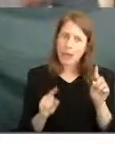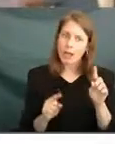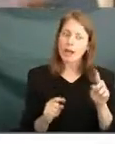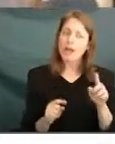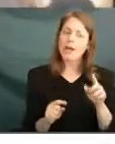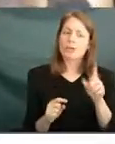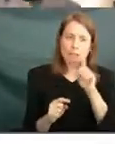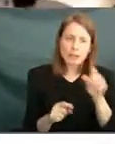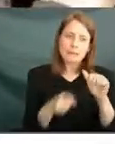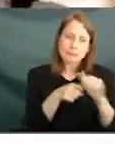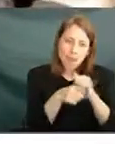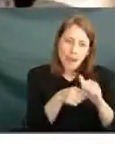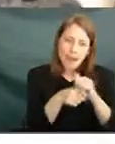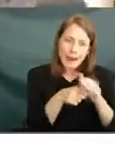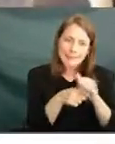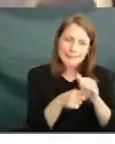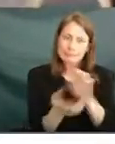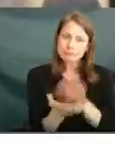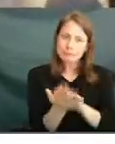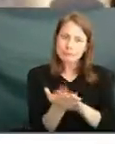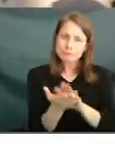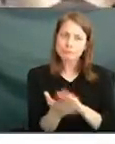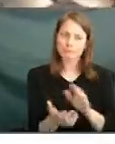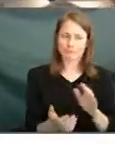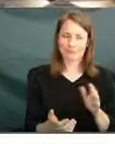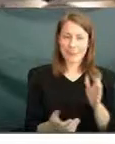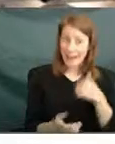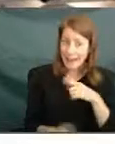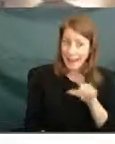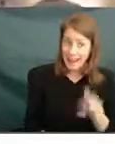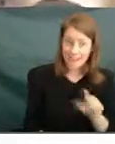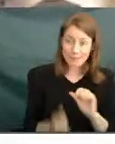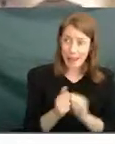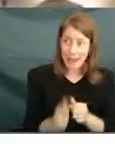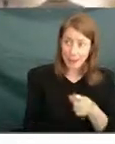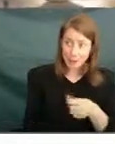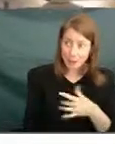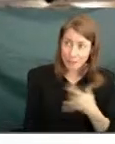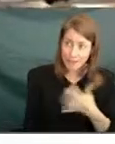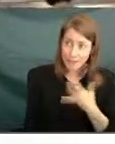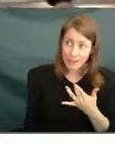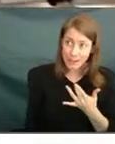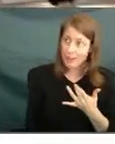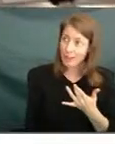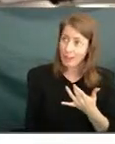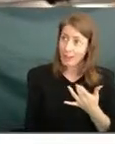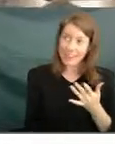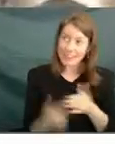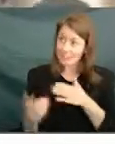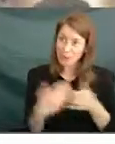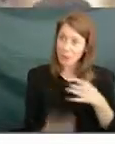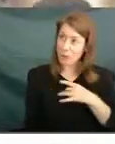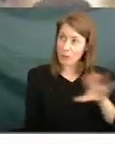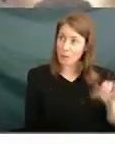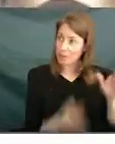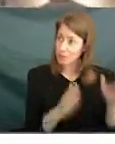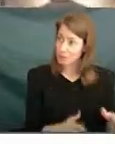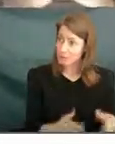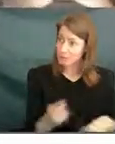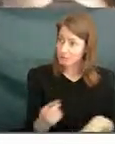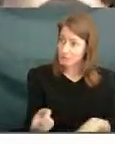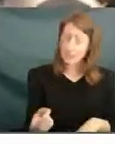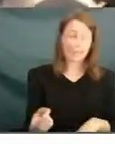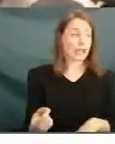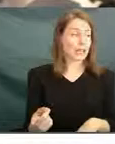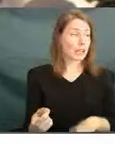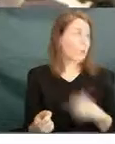that person, oh, it makes me feel good, actually. And okay, well, if you give a compliment to so-and-so amount of people, and then they give a compliment, you've seen the movie, Pass It